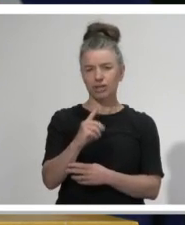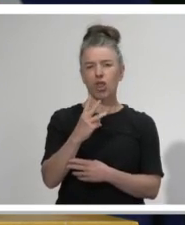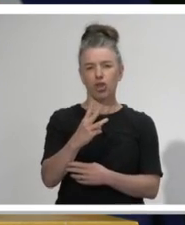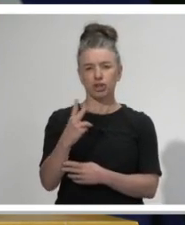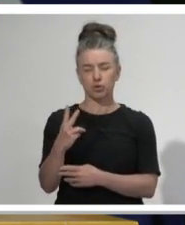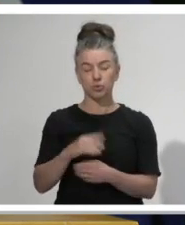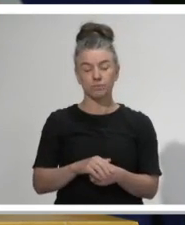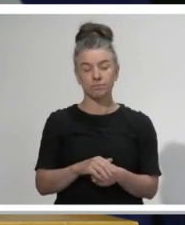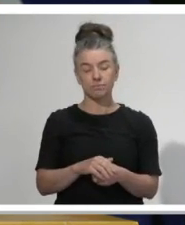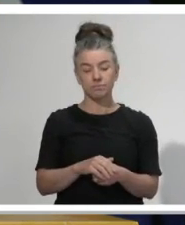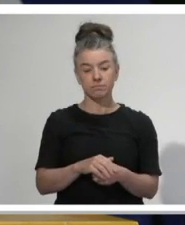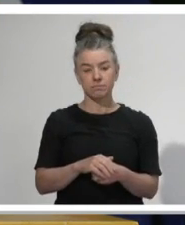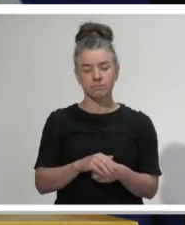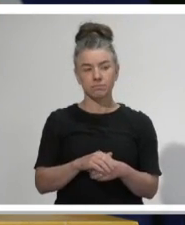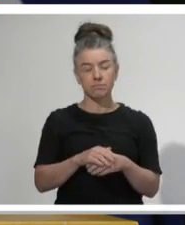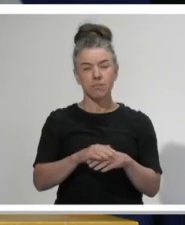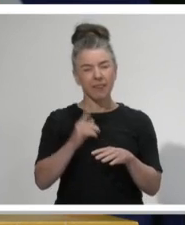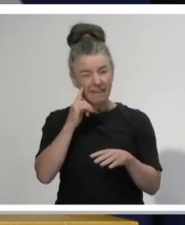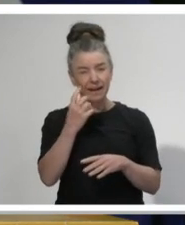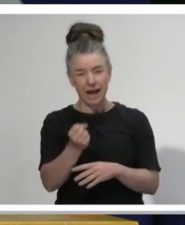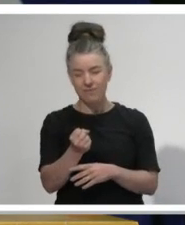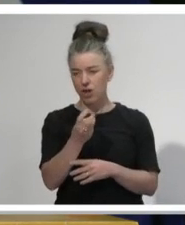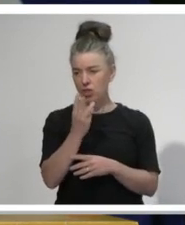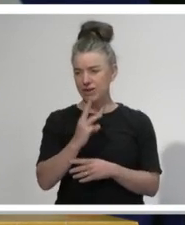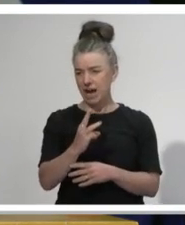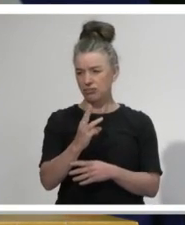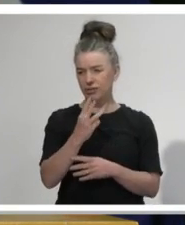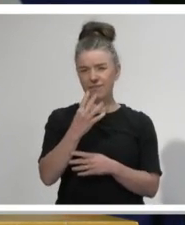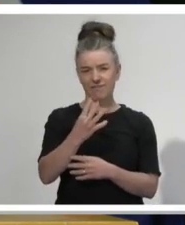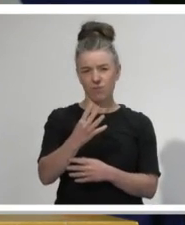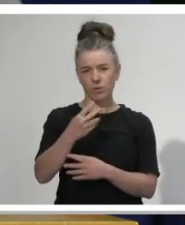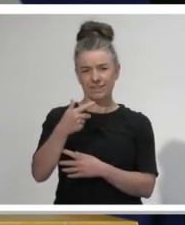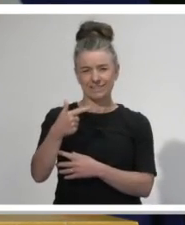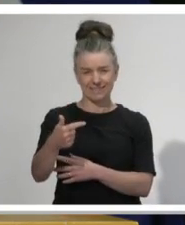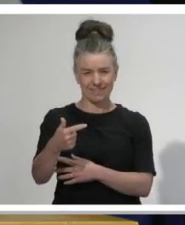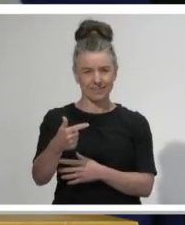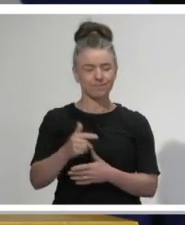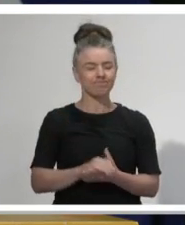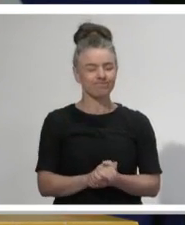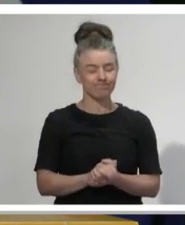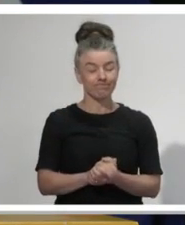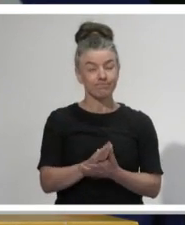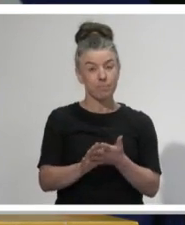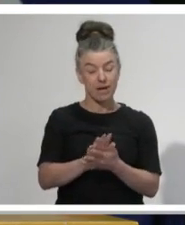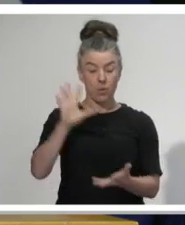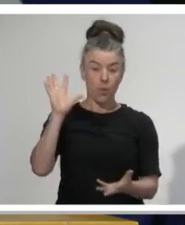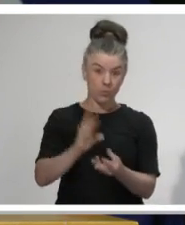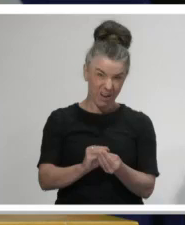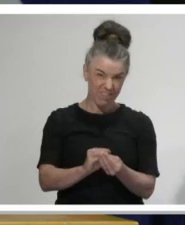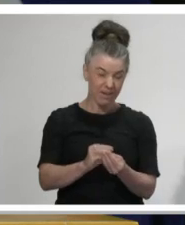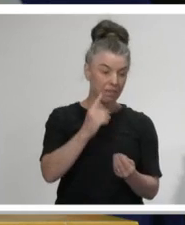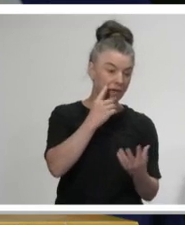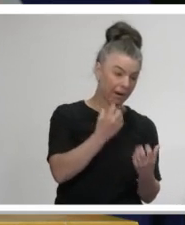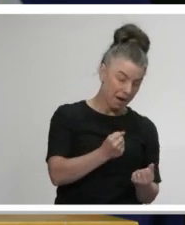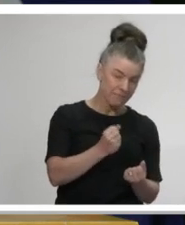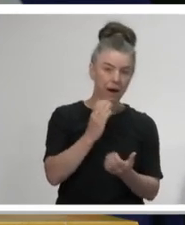probable cases 347. That brings our current total of confirmed and probable cases